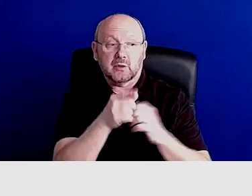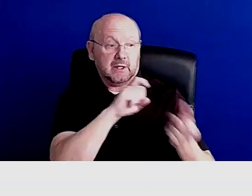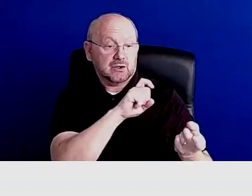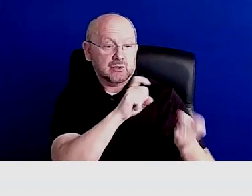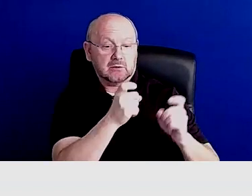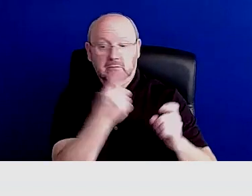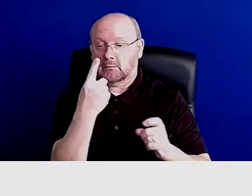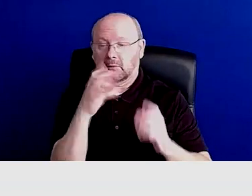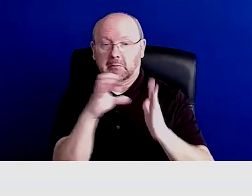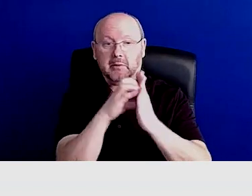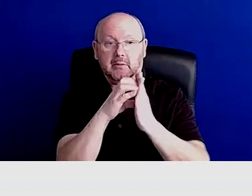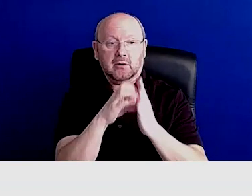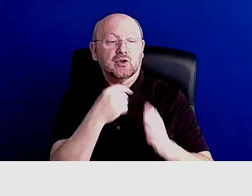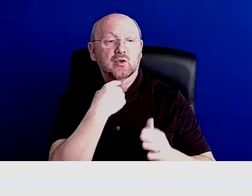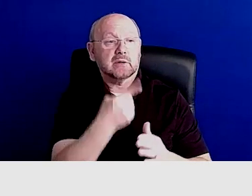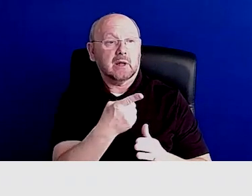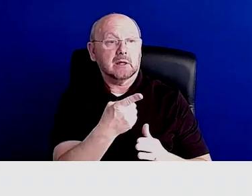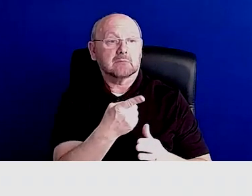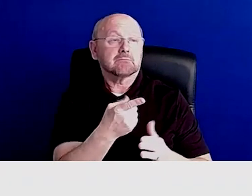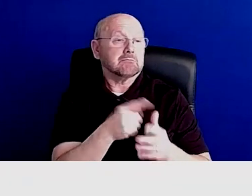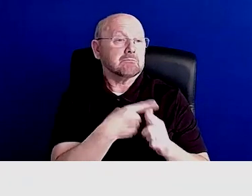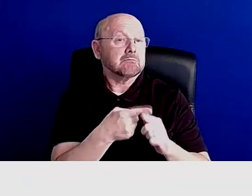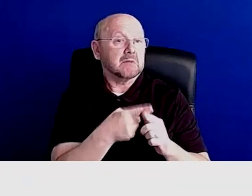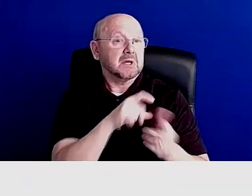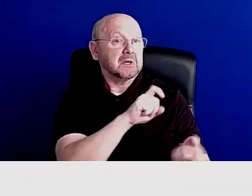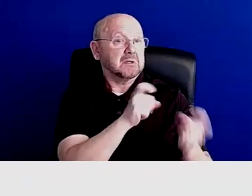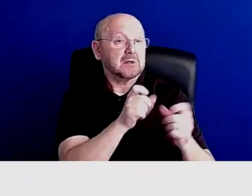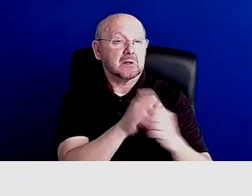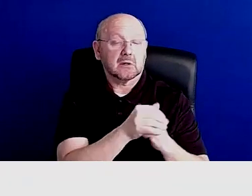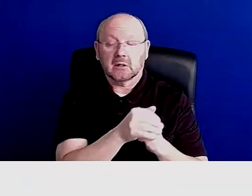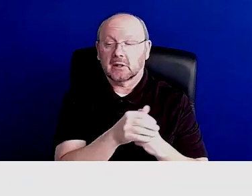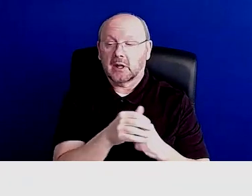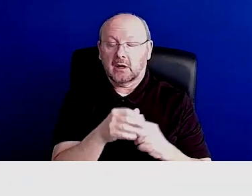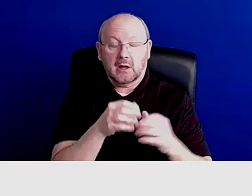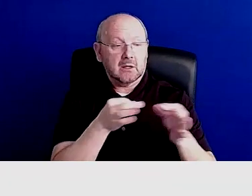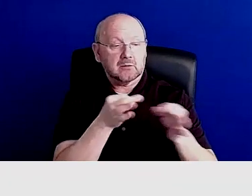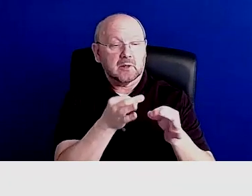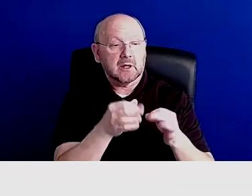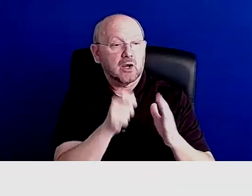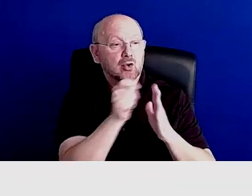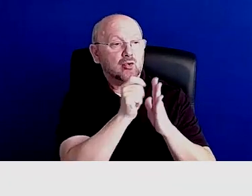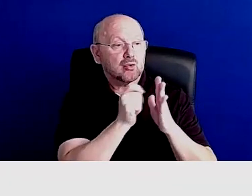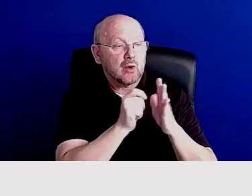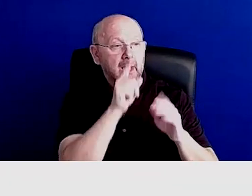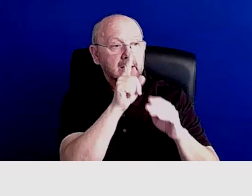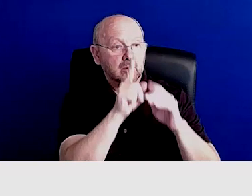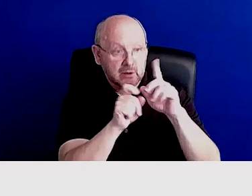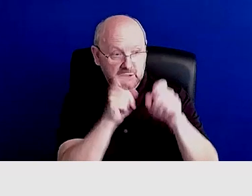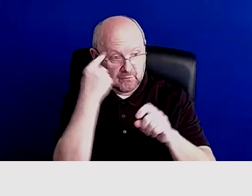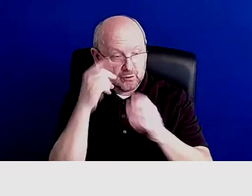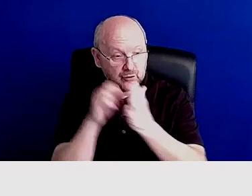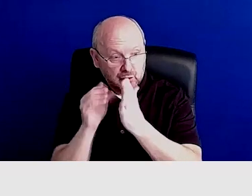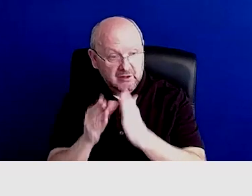Okay. You have to tell it what you want. Okay. So then I say, now write some questions for discussion for the students after they have read the article.